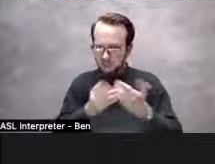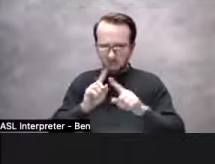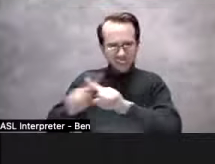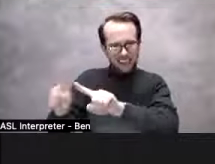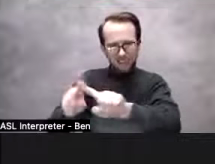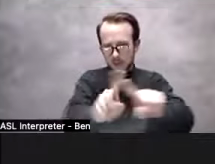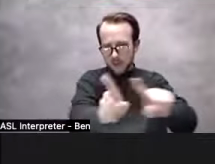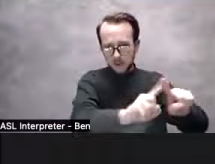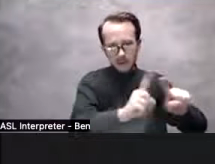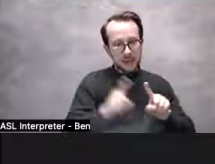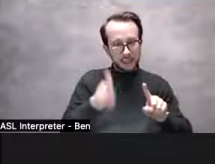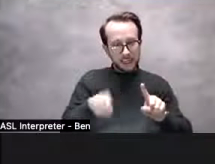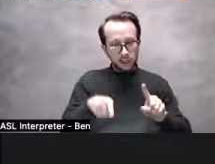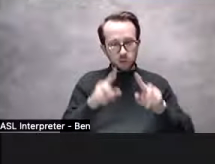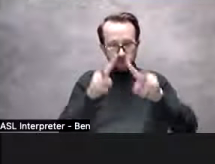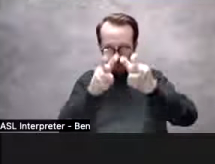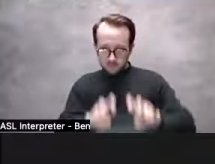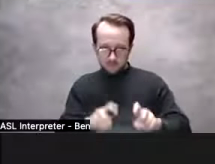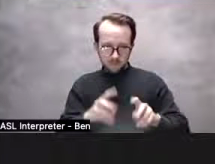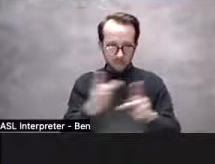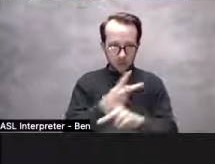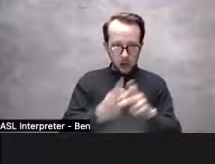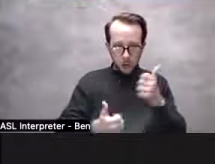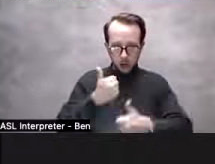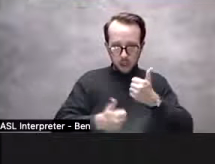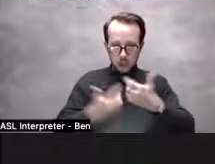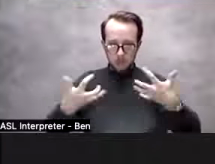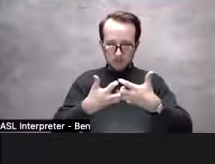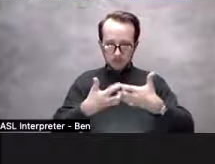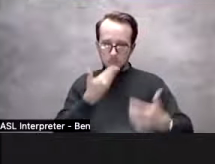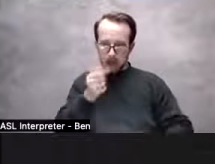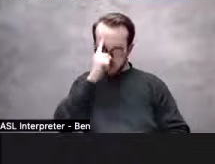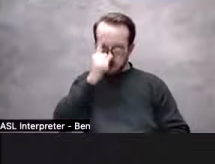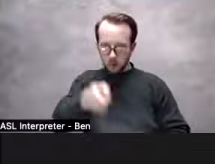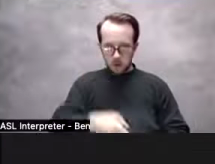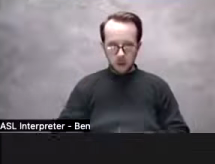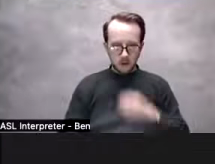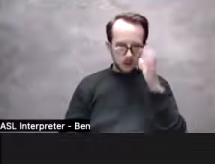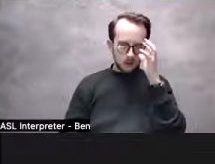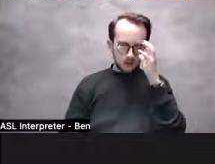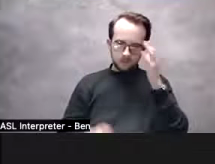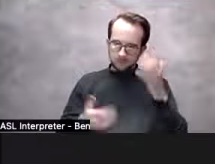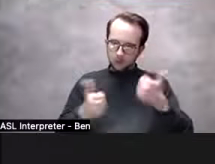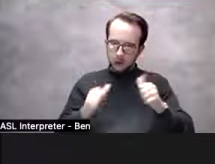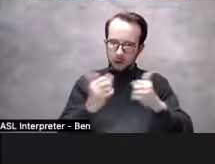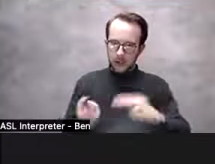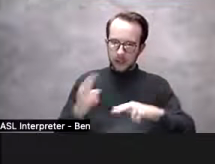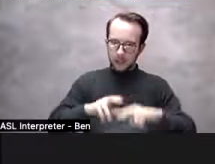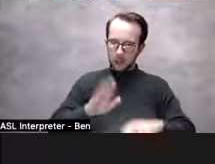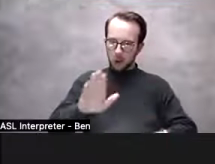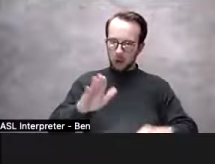want to have that information to increase the likelihood that you're going to have